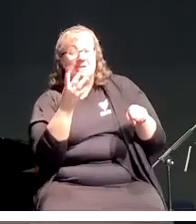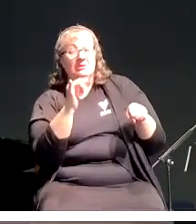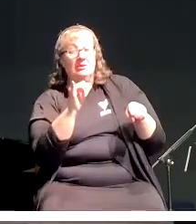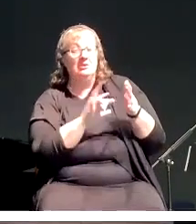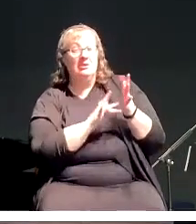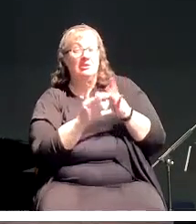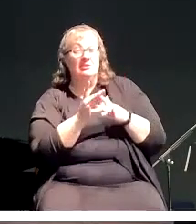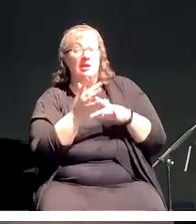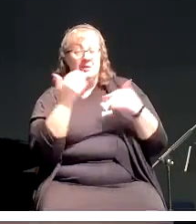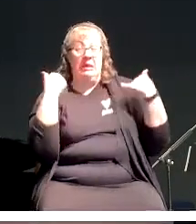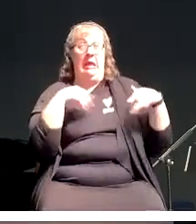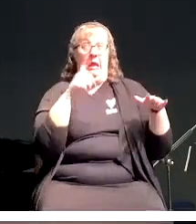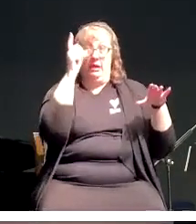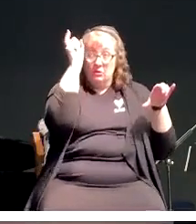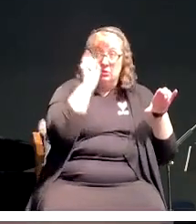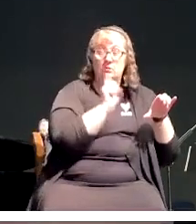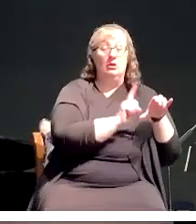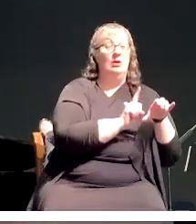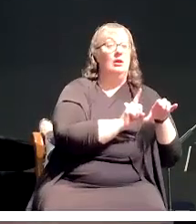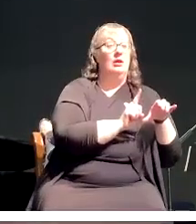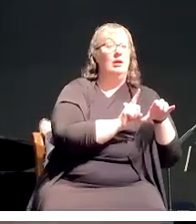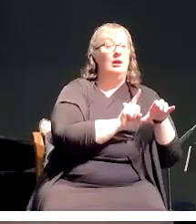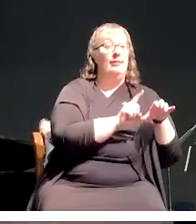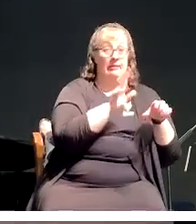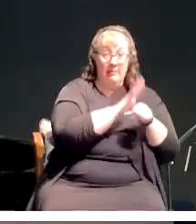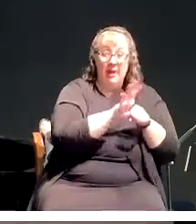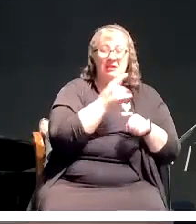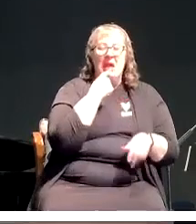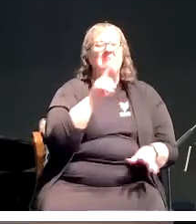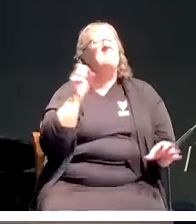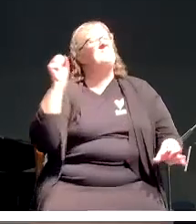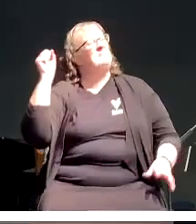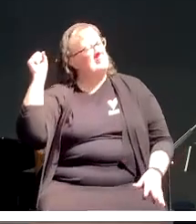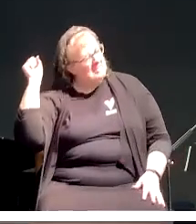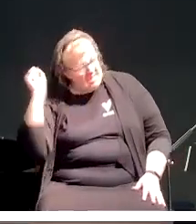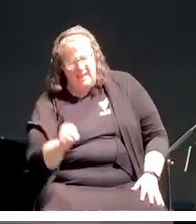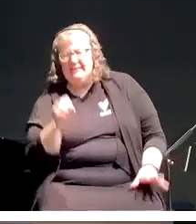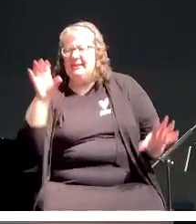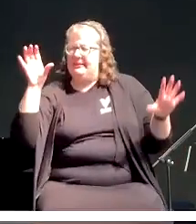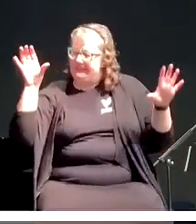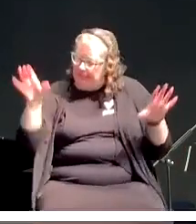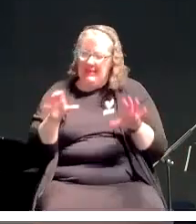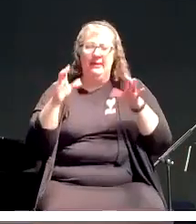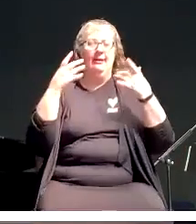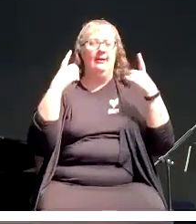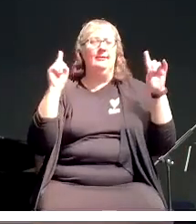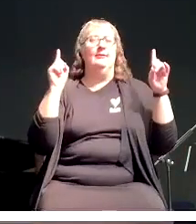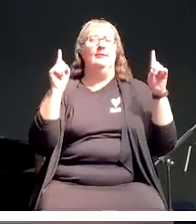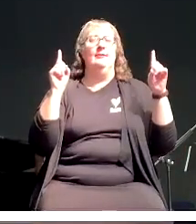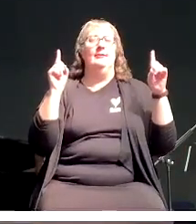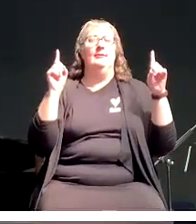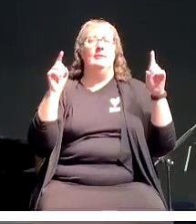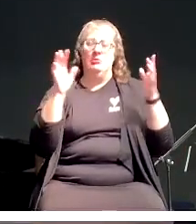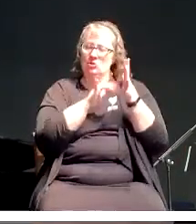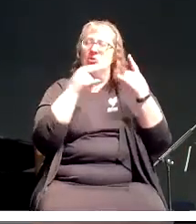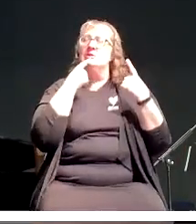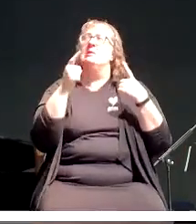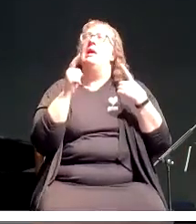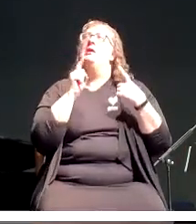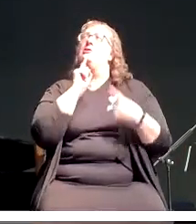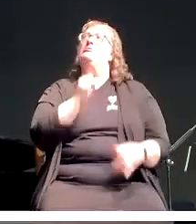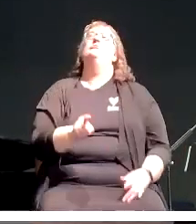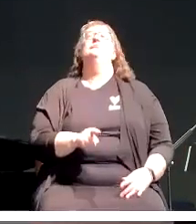angels that came down. That this would be enough to say, yes, he did it. What Jesus said has come